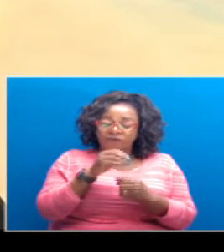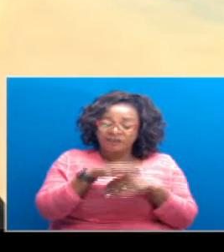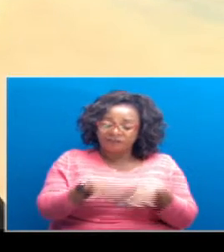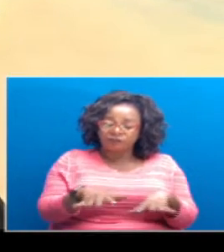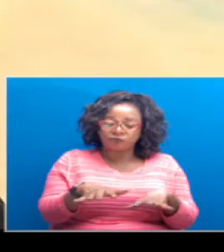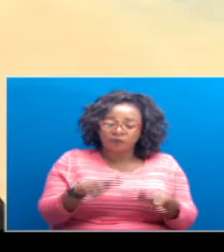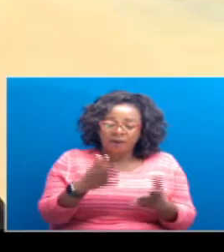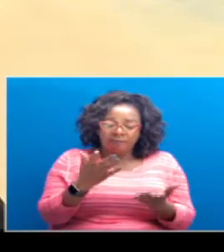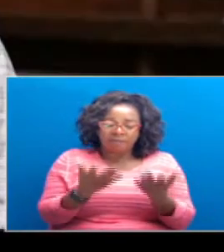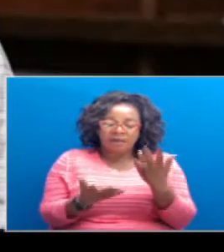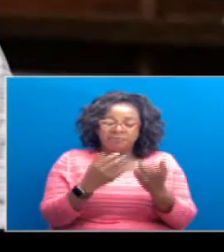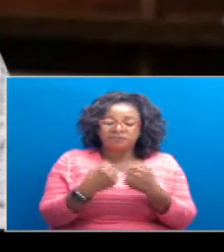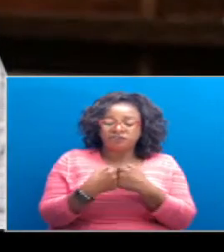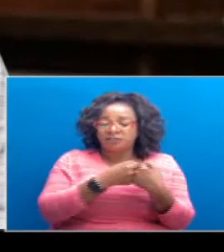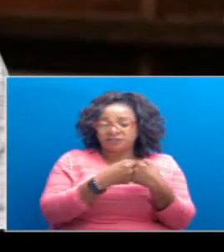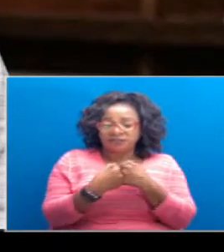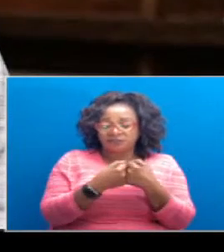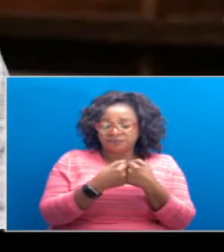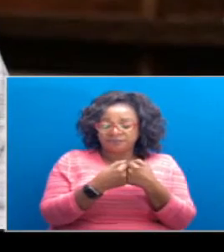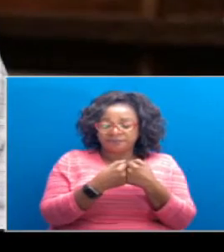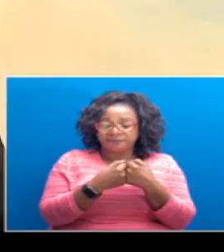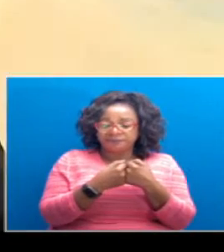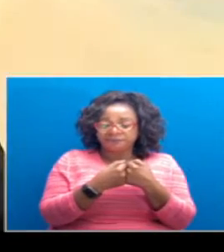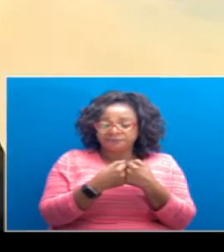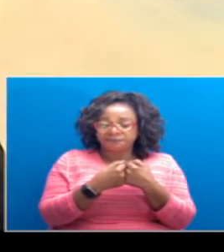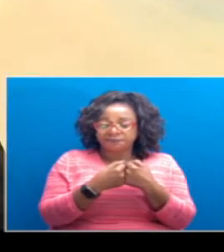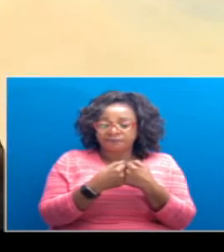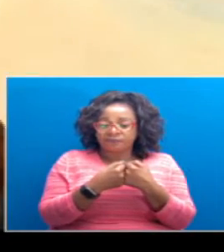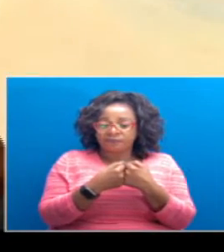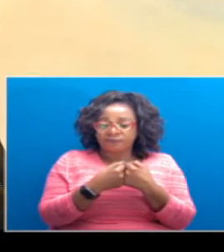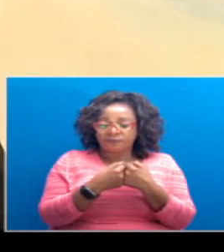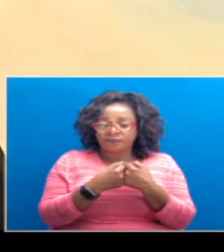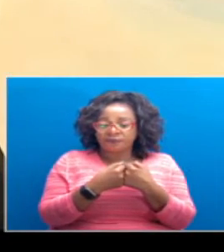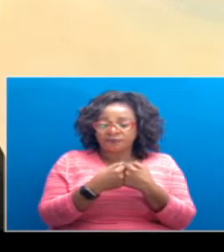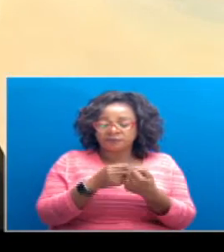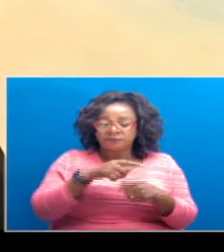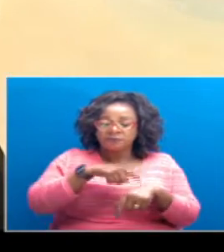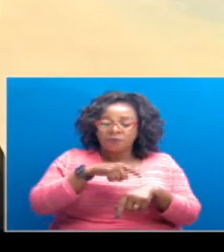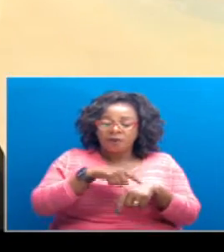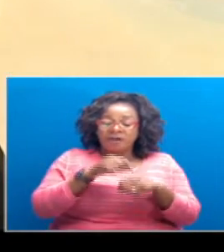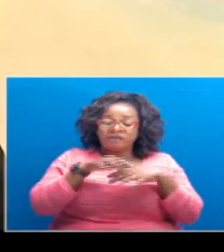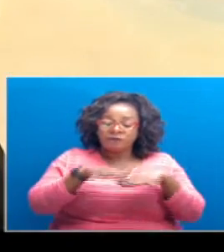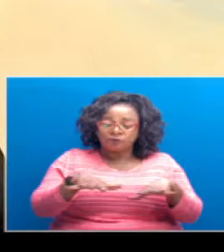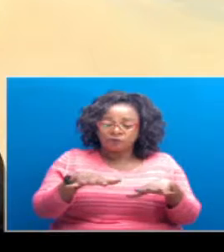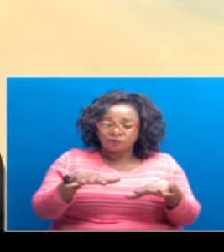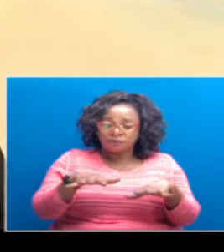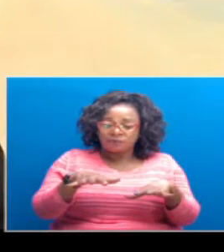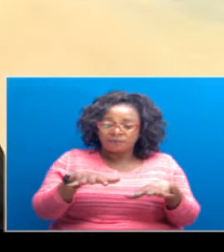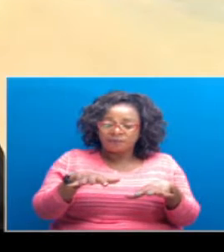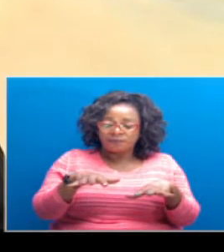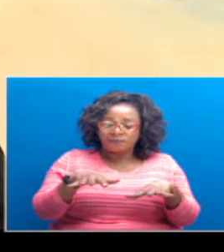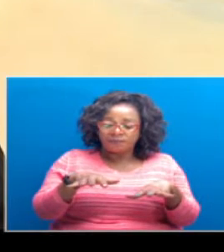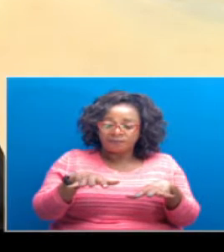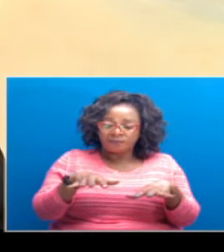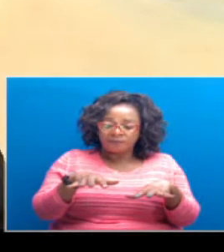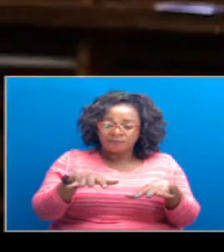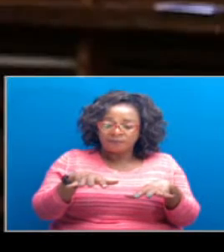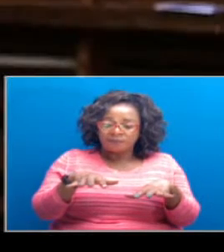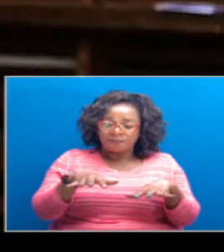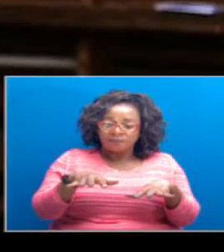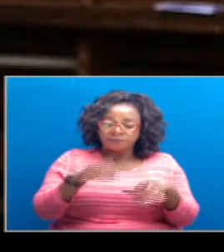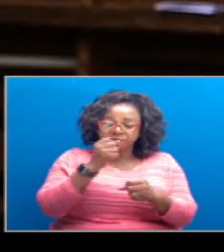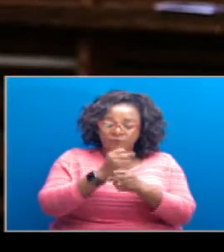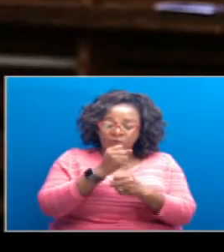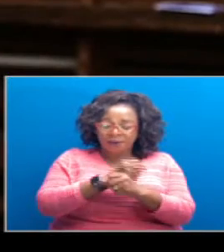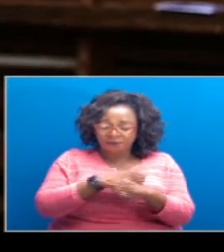and perhaps what challenges have also presented themselves? When devolution is well